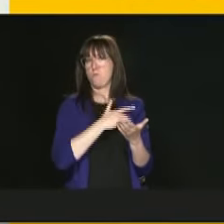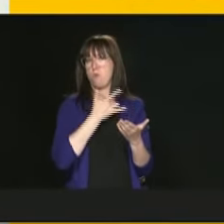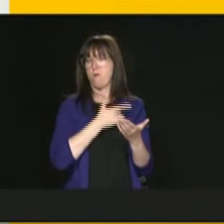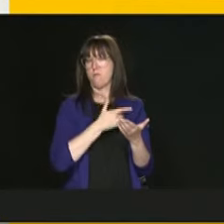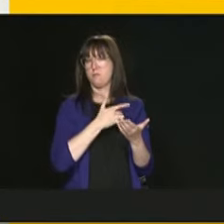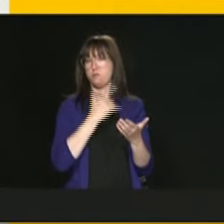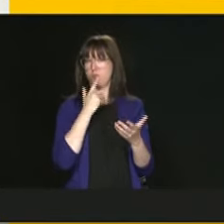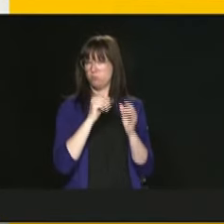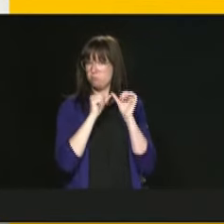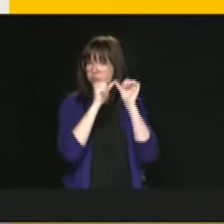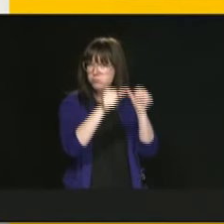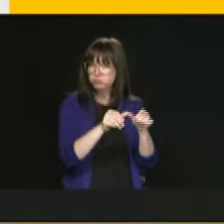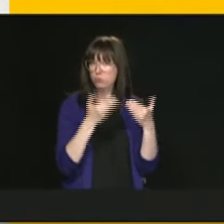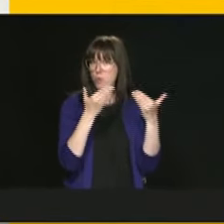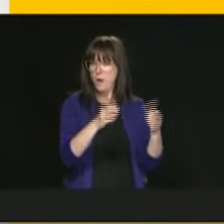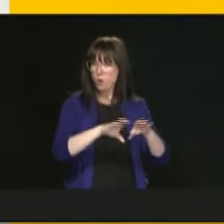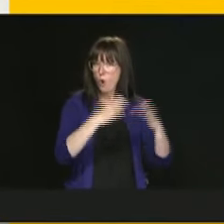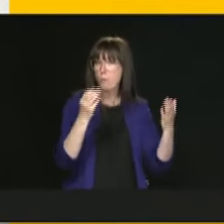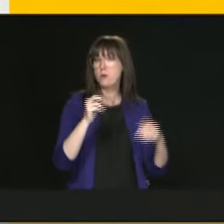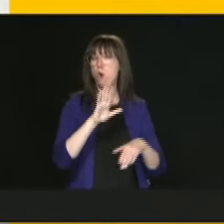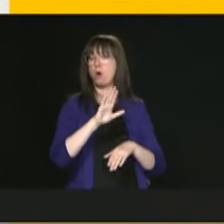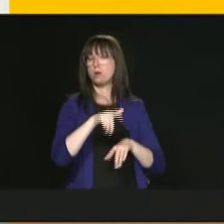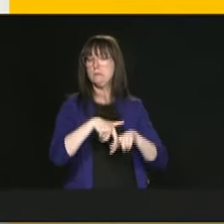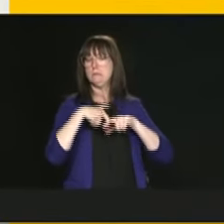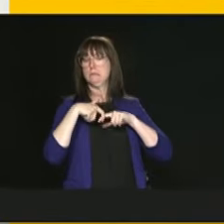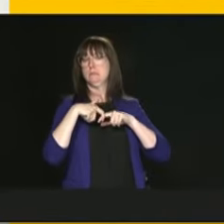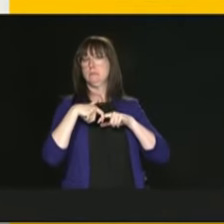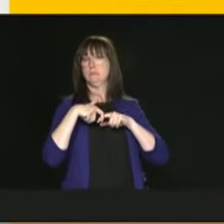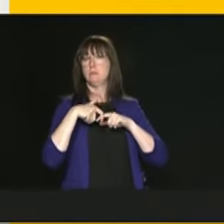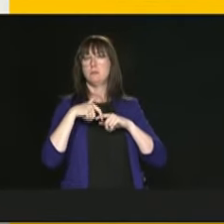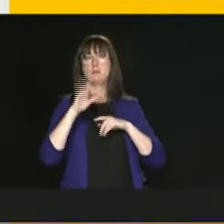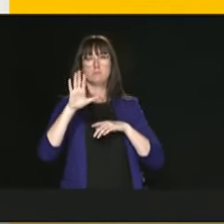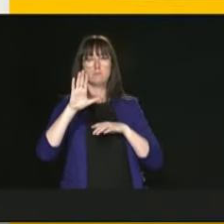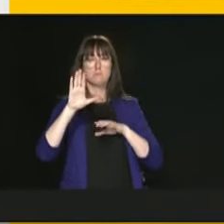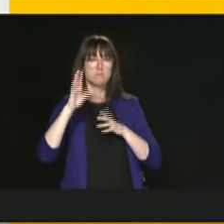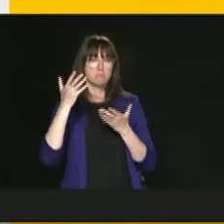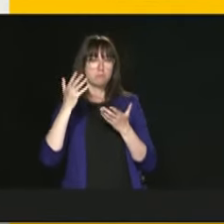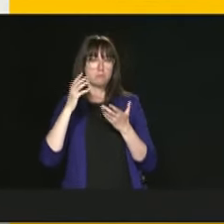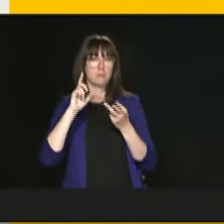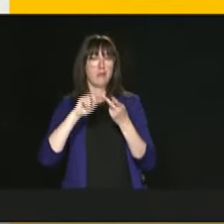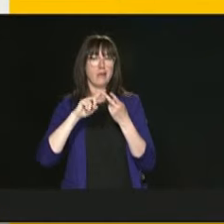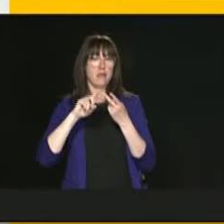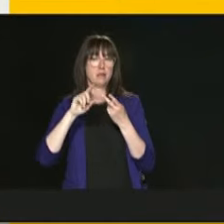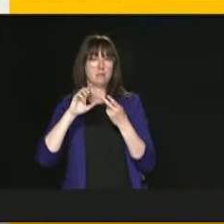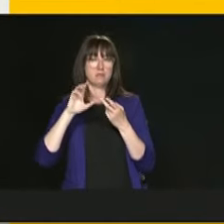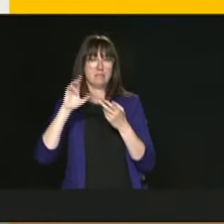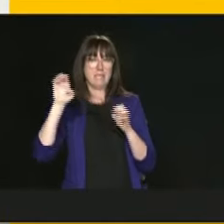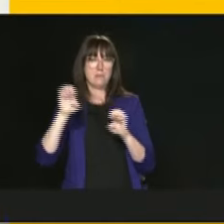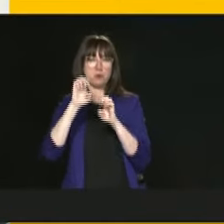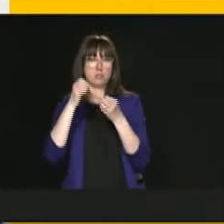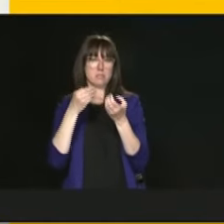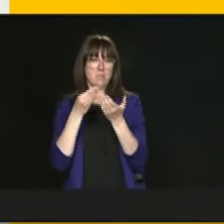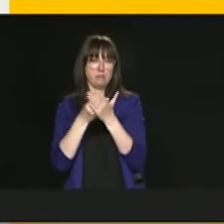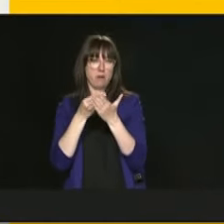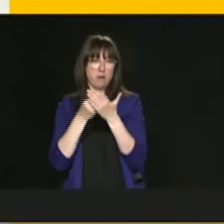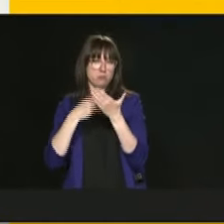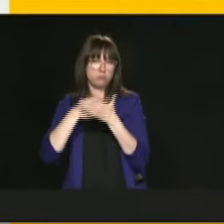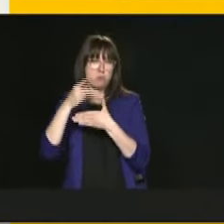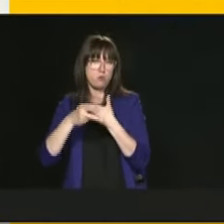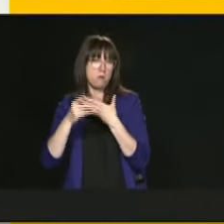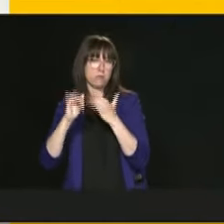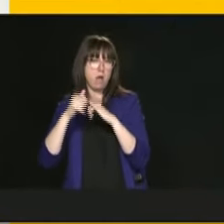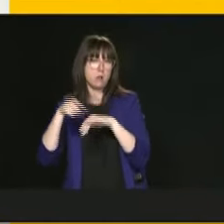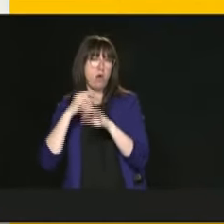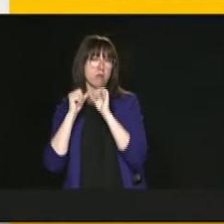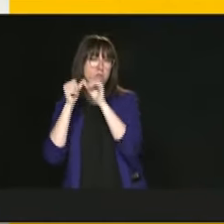plans? And how long is the government going to be able to maintain these emergency subsidies? First of all, we